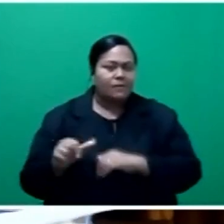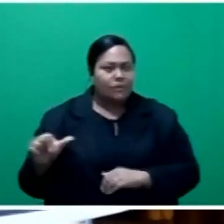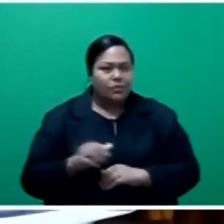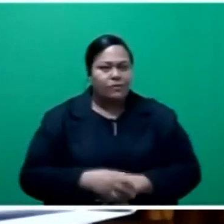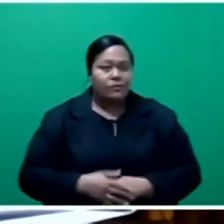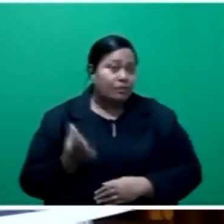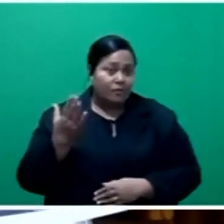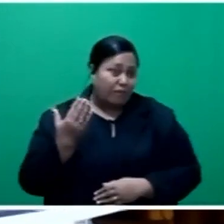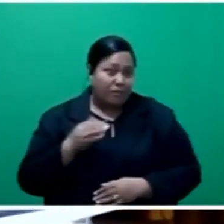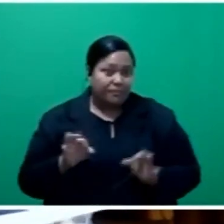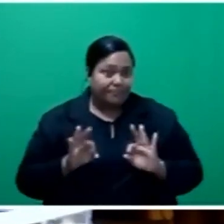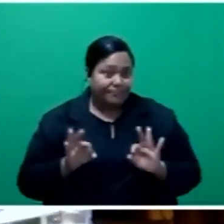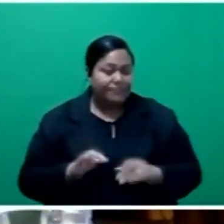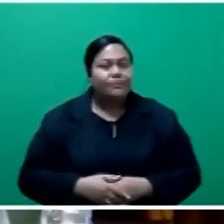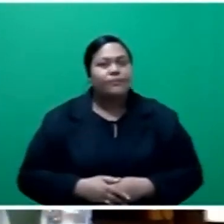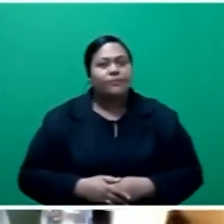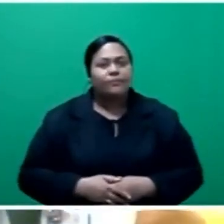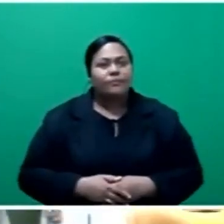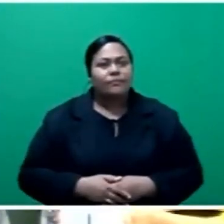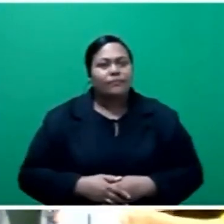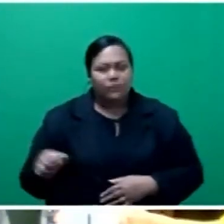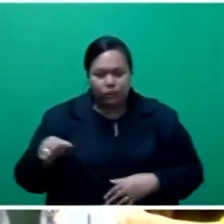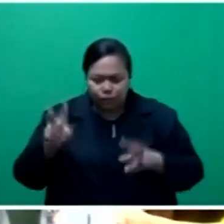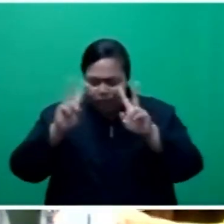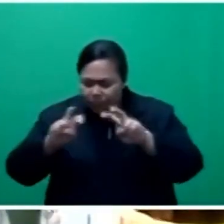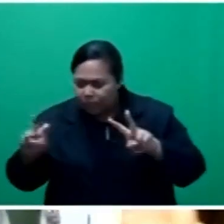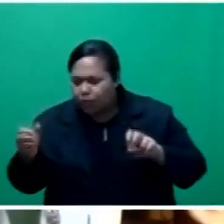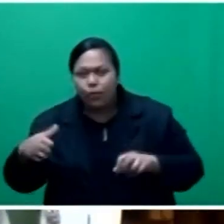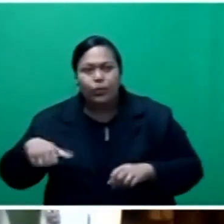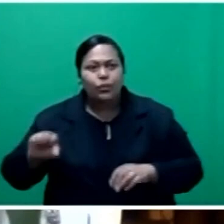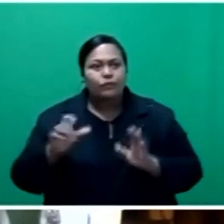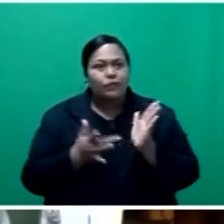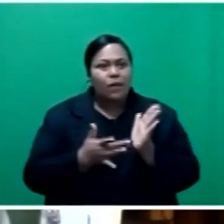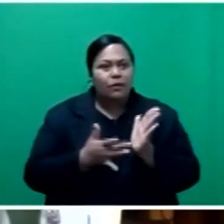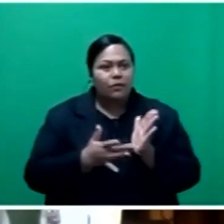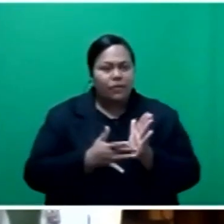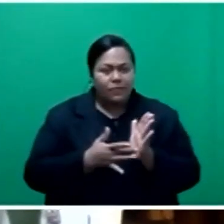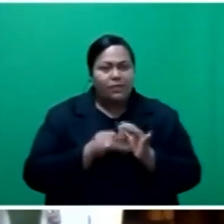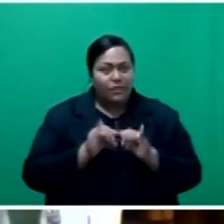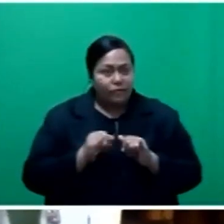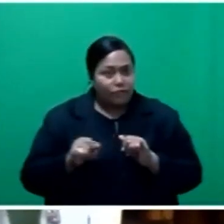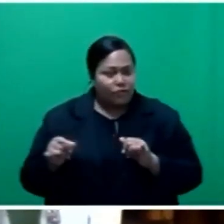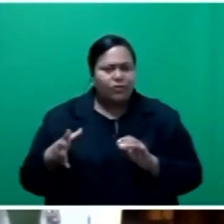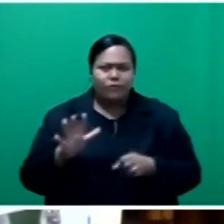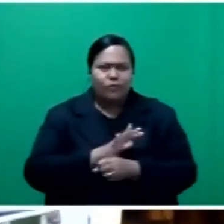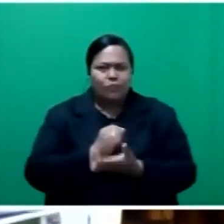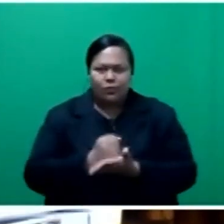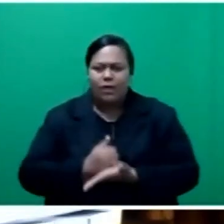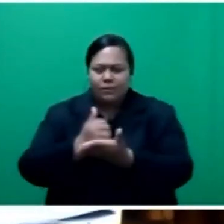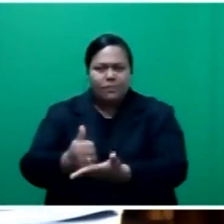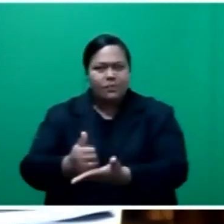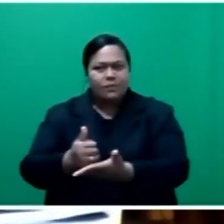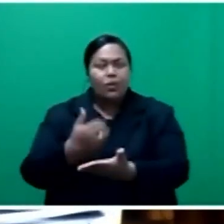Auditor General should consider exploring the use of technological infrastructure to assist in the conduct of the online audits.